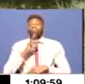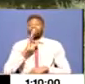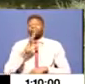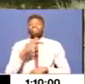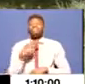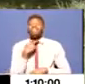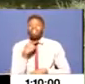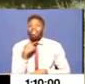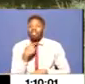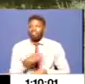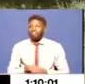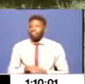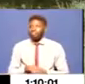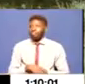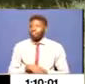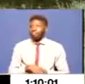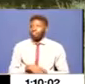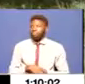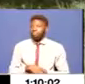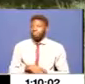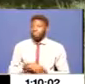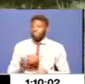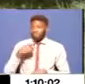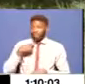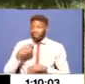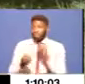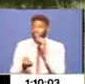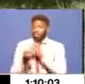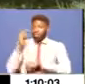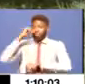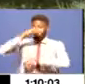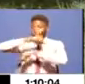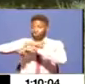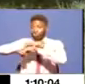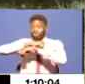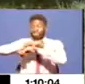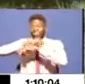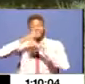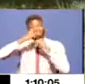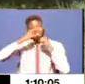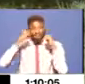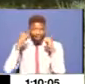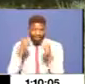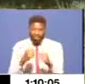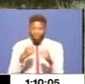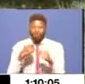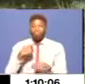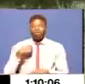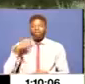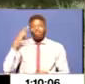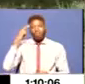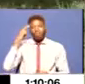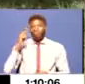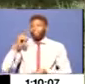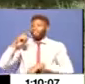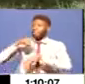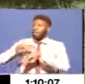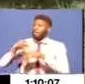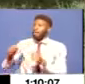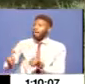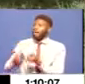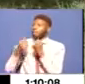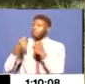was the toughest. I can remember one instance that when I was